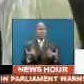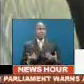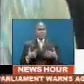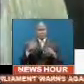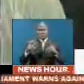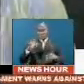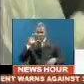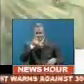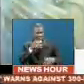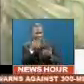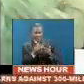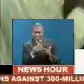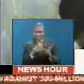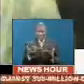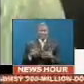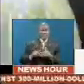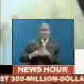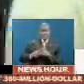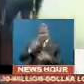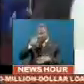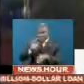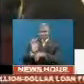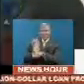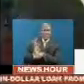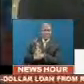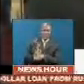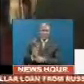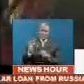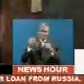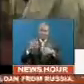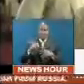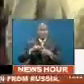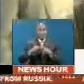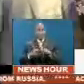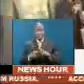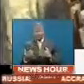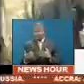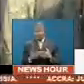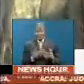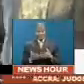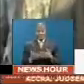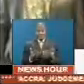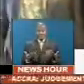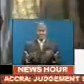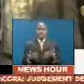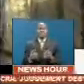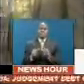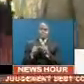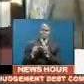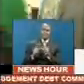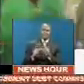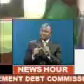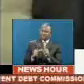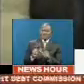to get funds to breathe life into their ideas is a big problem. But some way, somehow, have been able to set up their